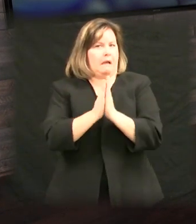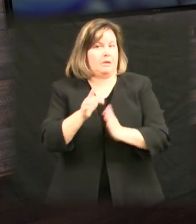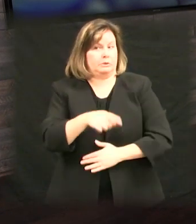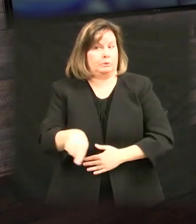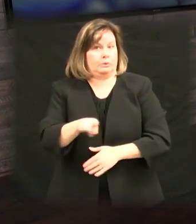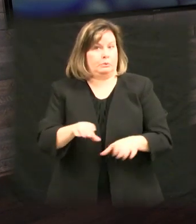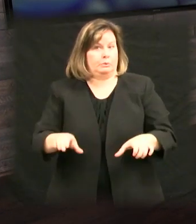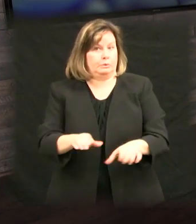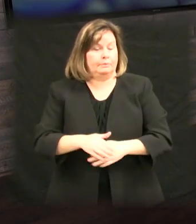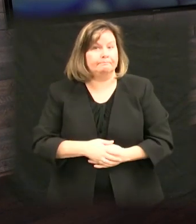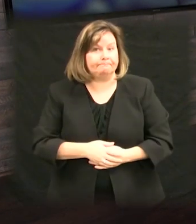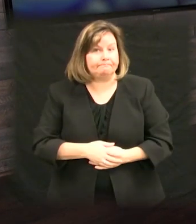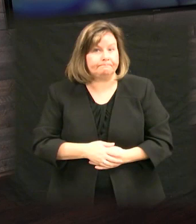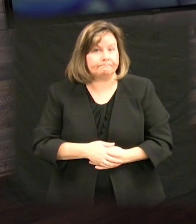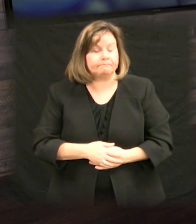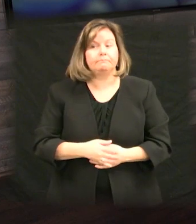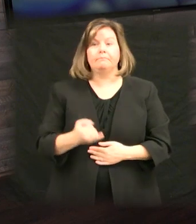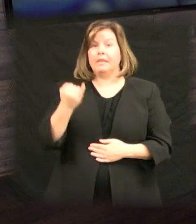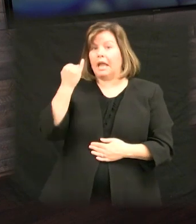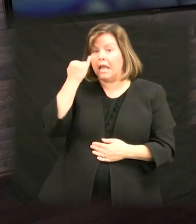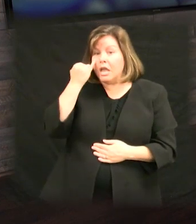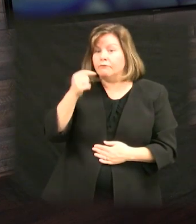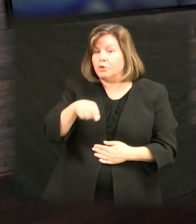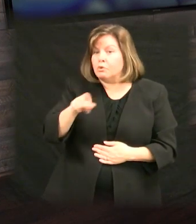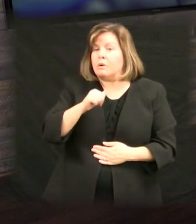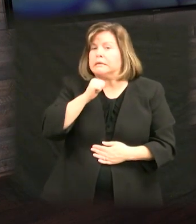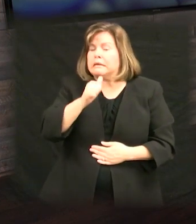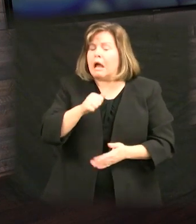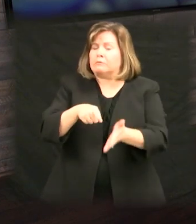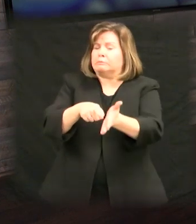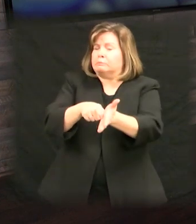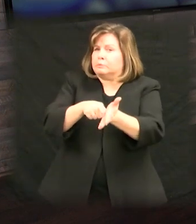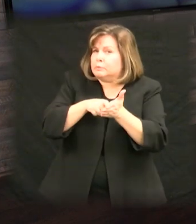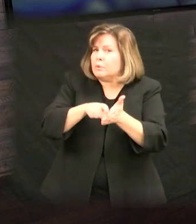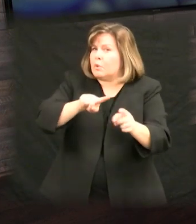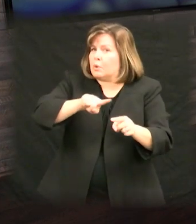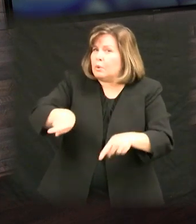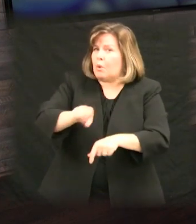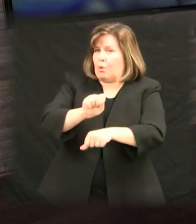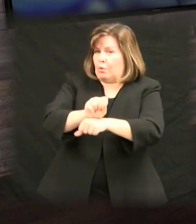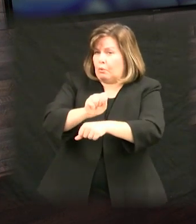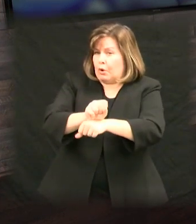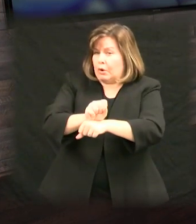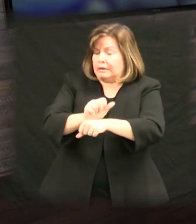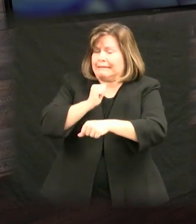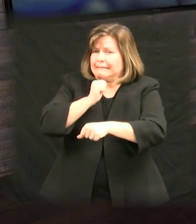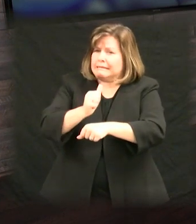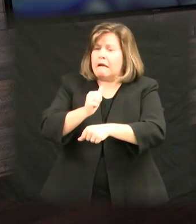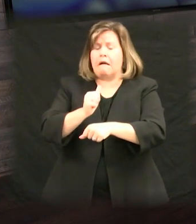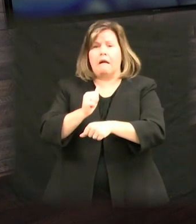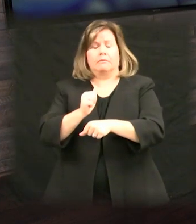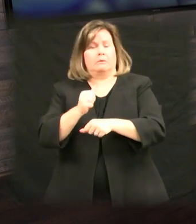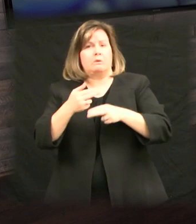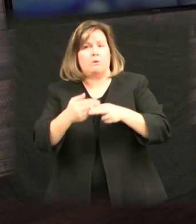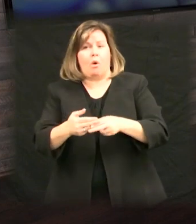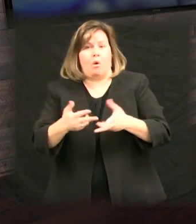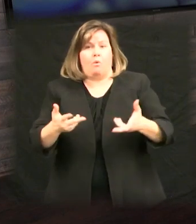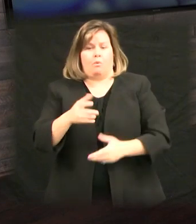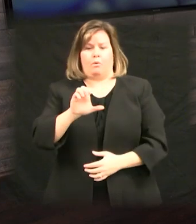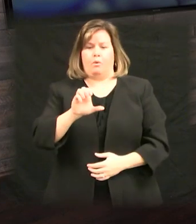all of you who are not listed as a critical or as an essential worker in this time. I feel